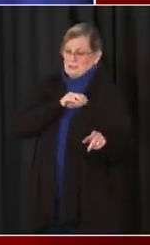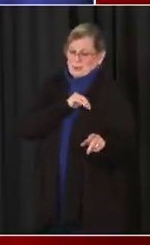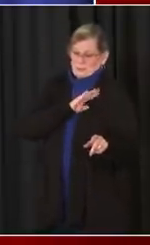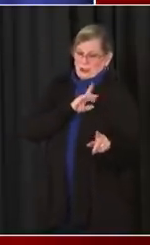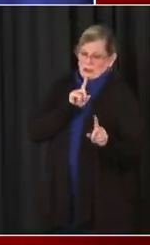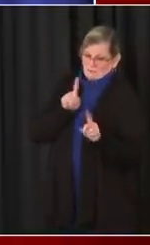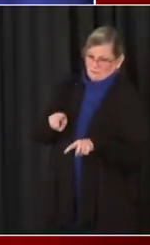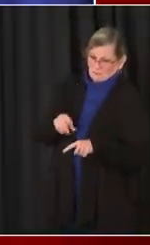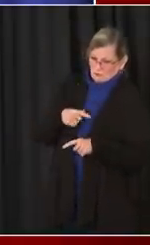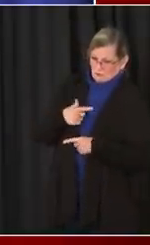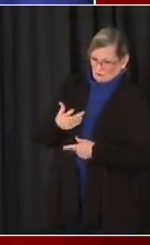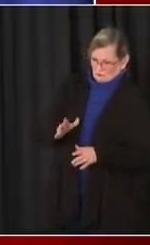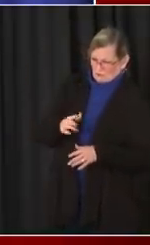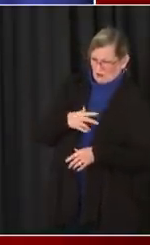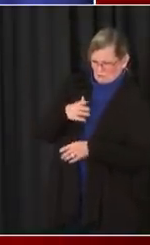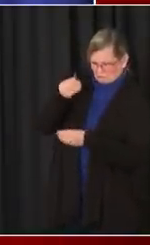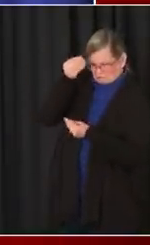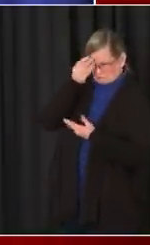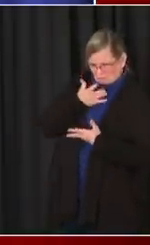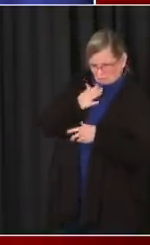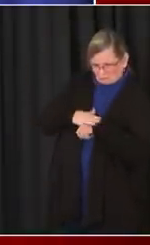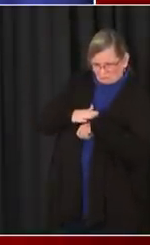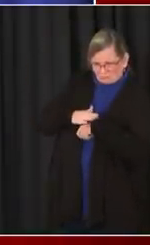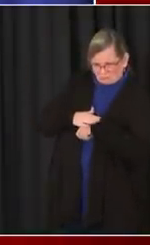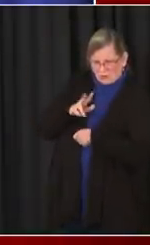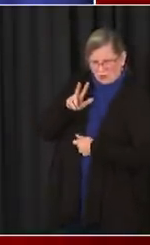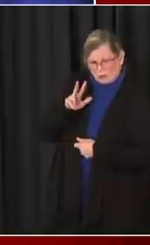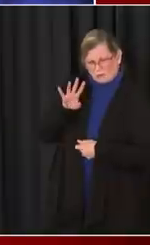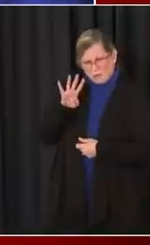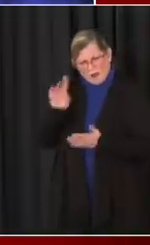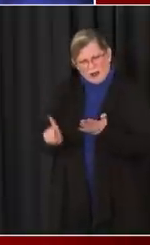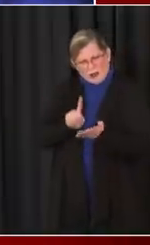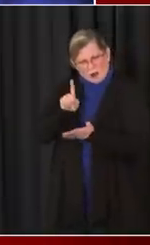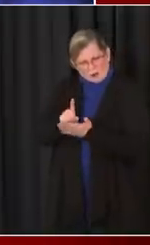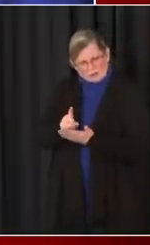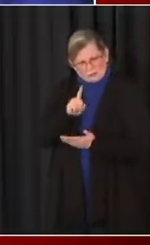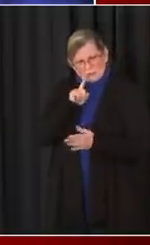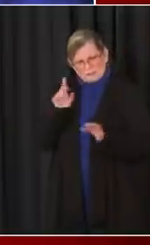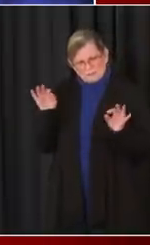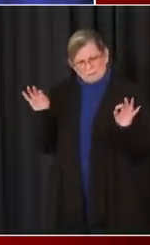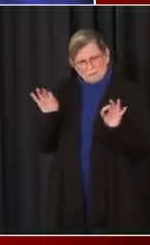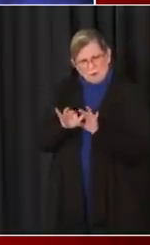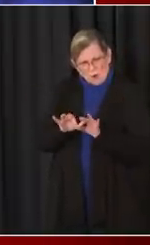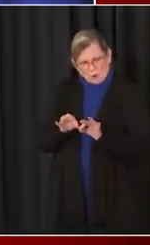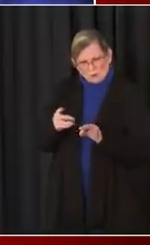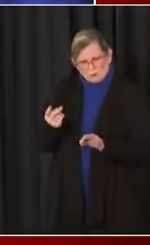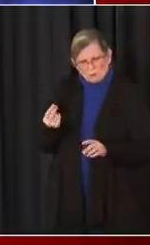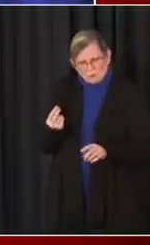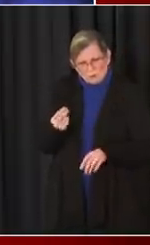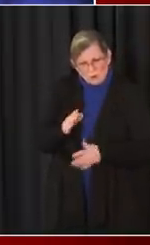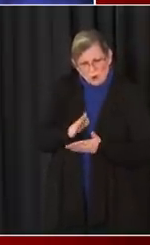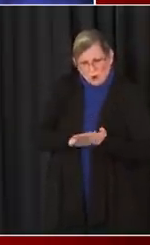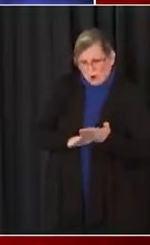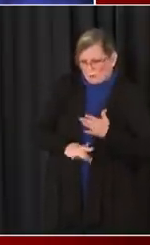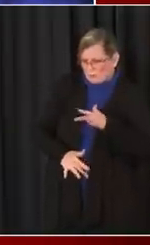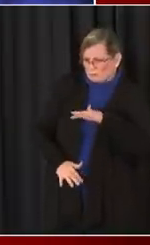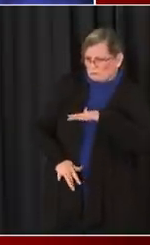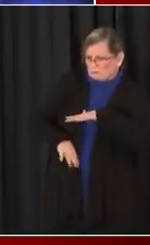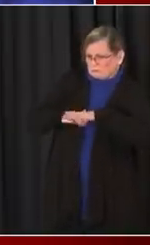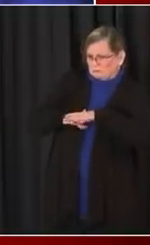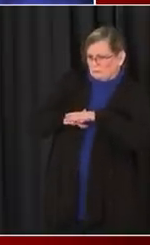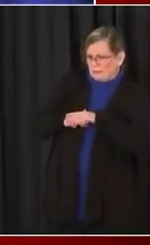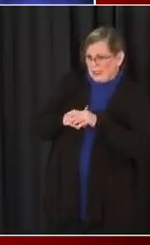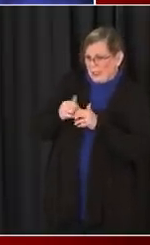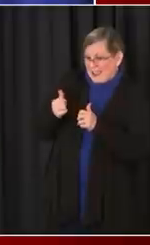gave about 4 hours, 3 or 4 hours notice. It is important when we do a curfew so